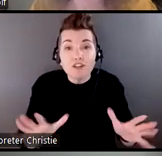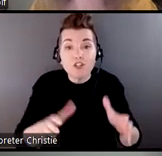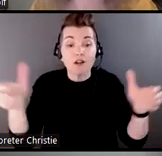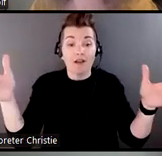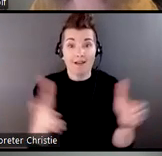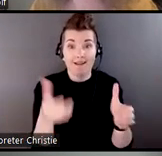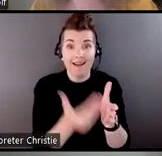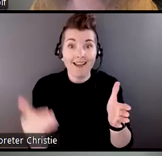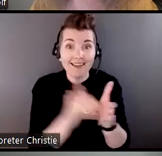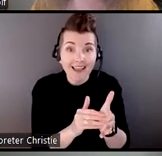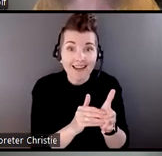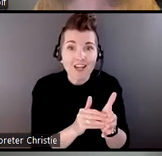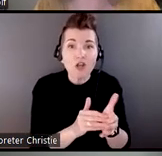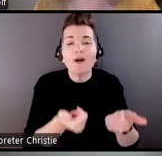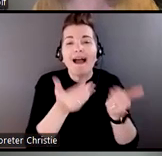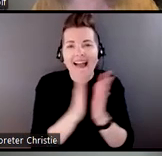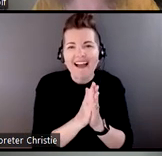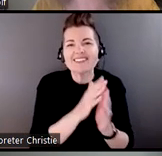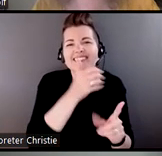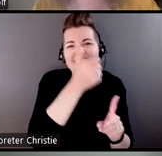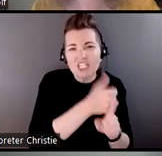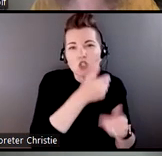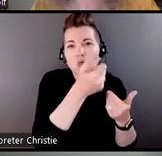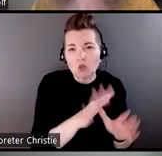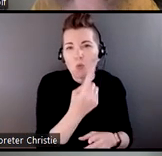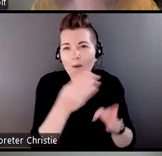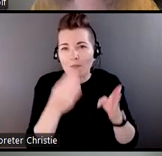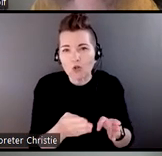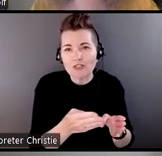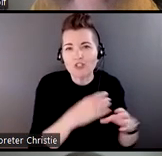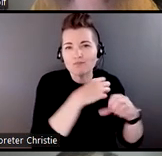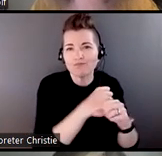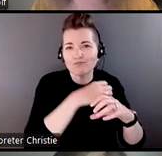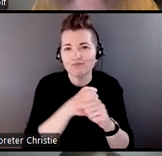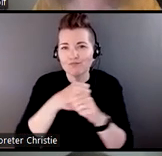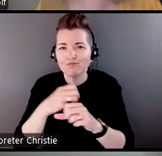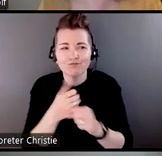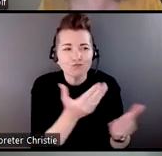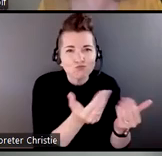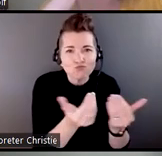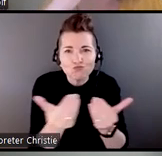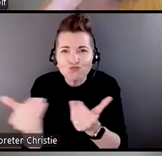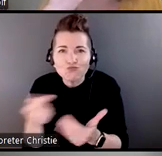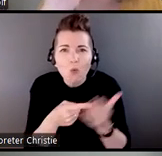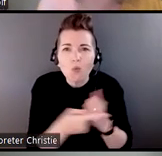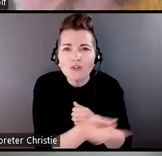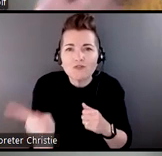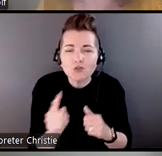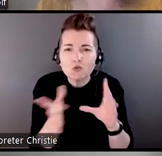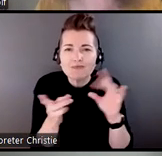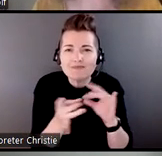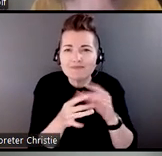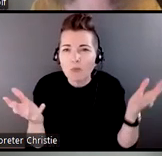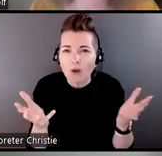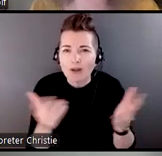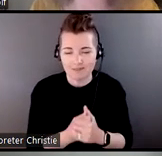I'll also ask you to post some things in the chat so they can go into the handouts. But we'll ask a few groups to just have a speaker share with the